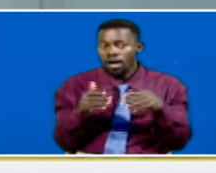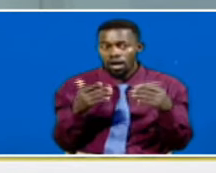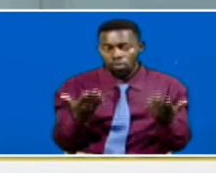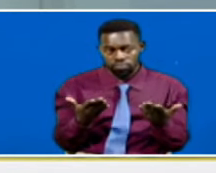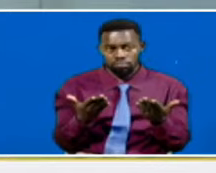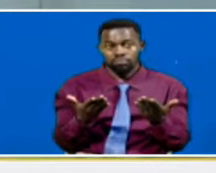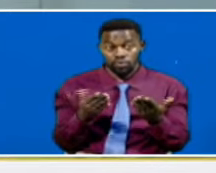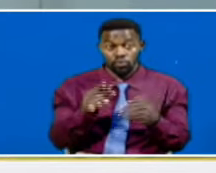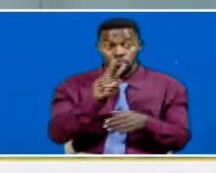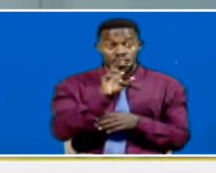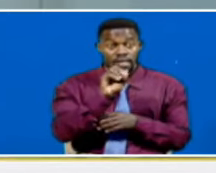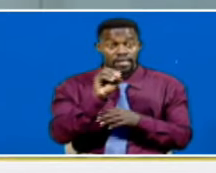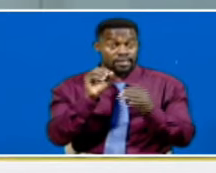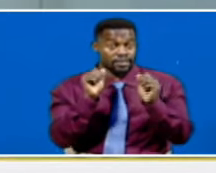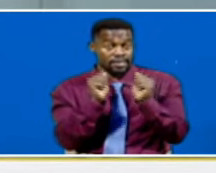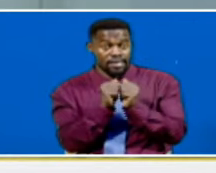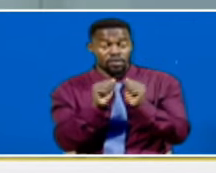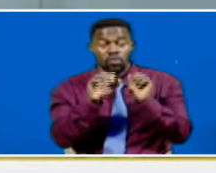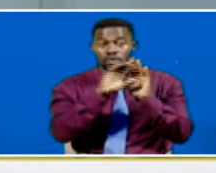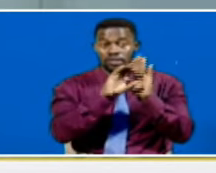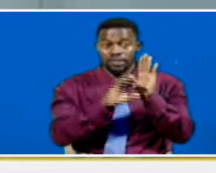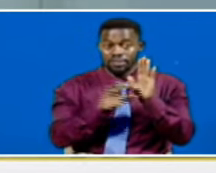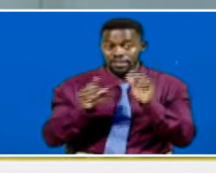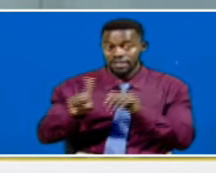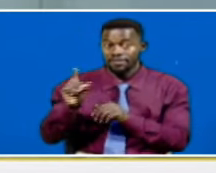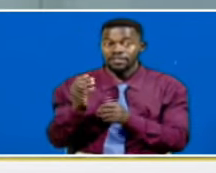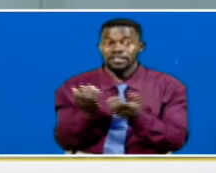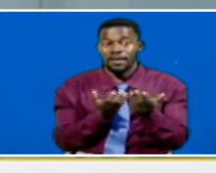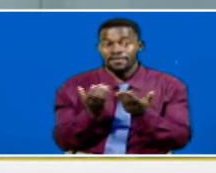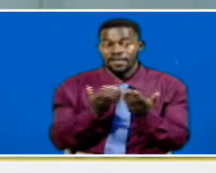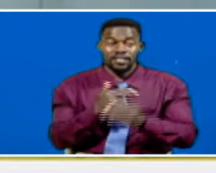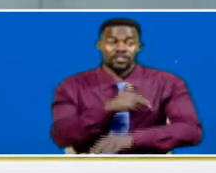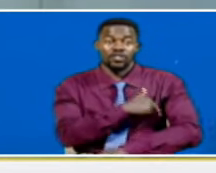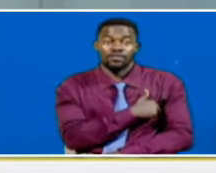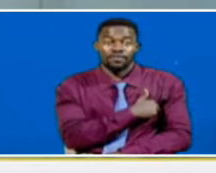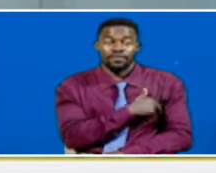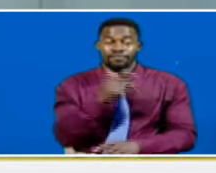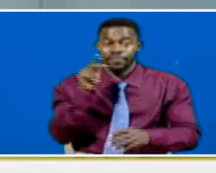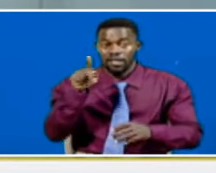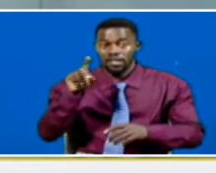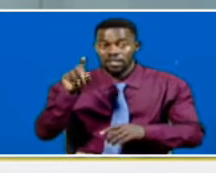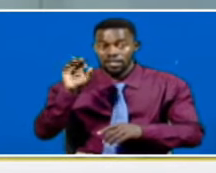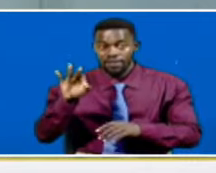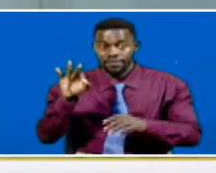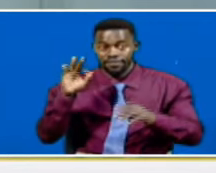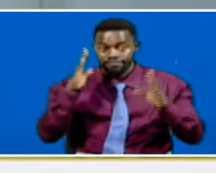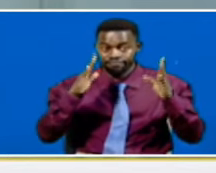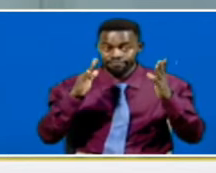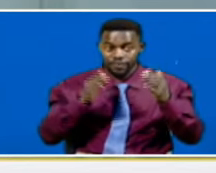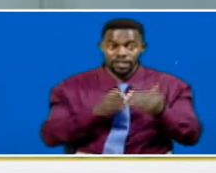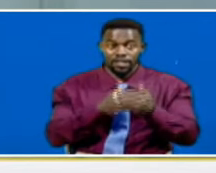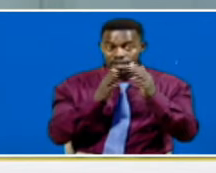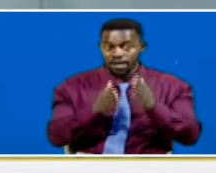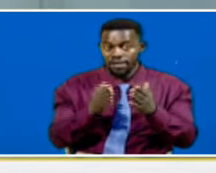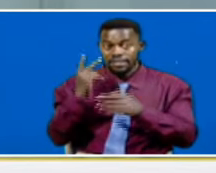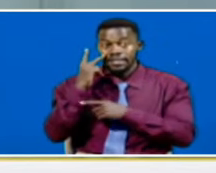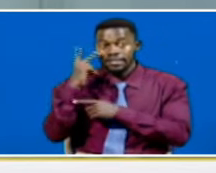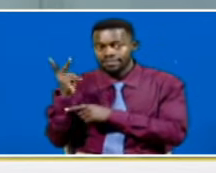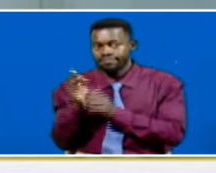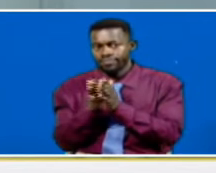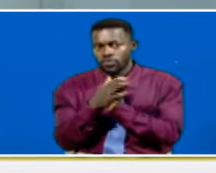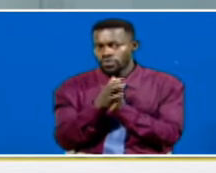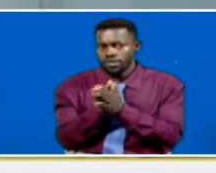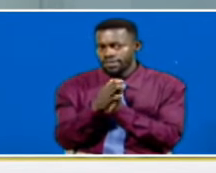2010 constitution, has served as Chief of Defense Forces for less than a year. Our reporter, Vera Mora, takes us through the life